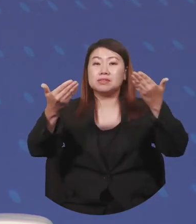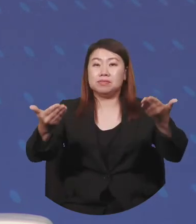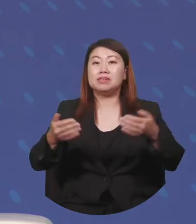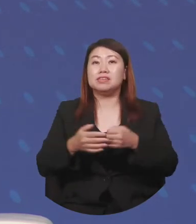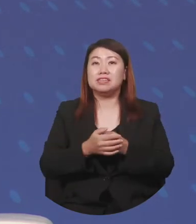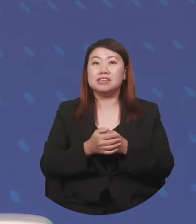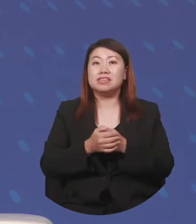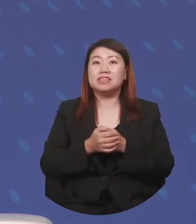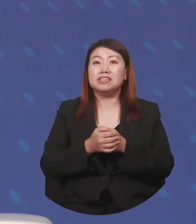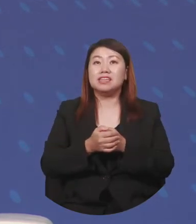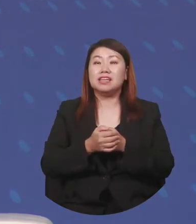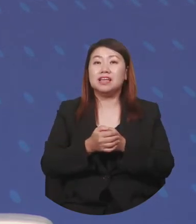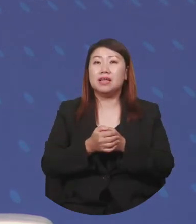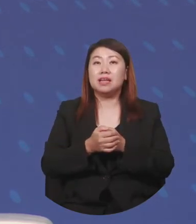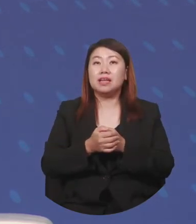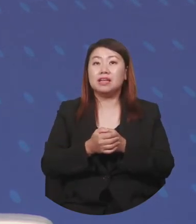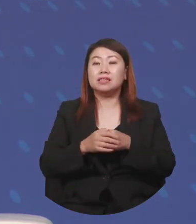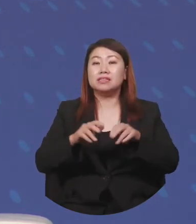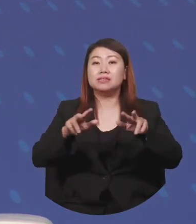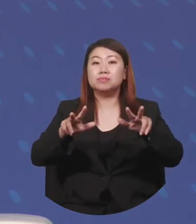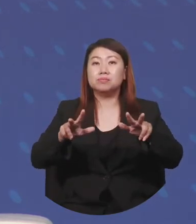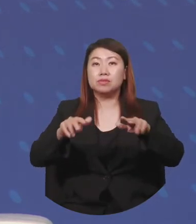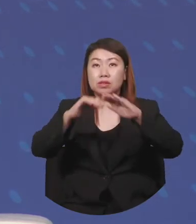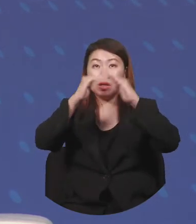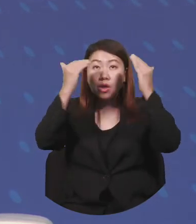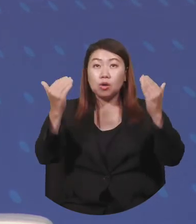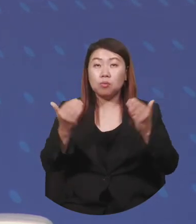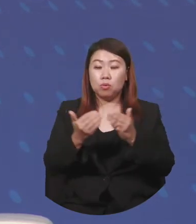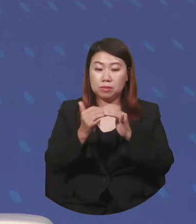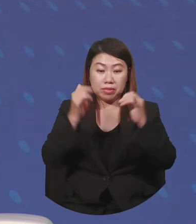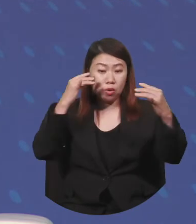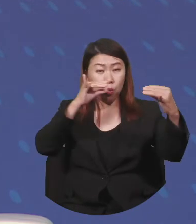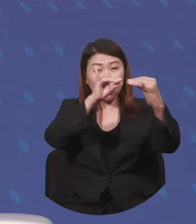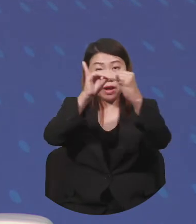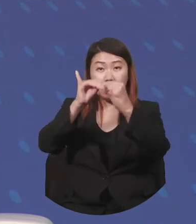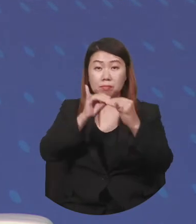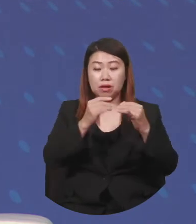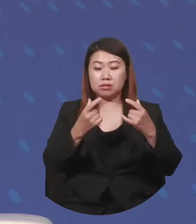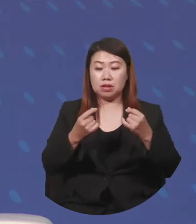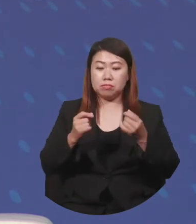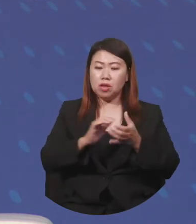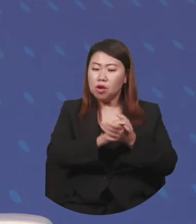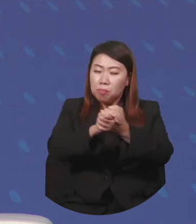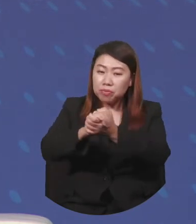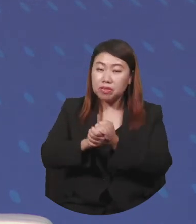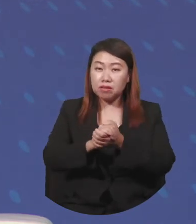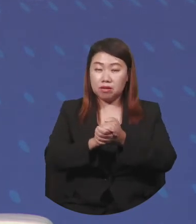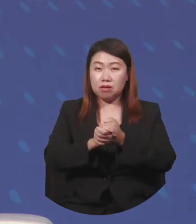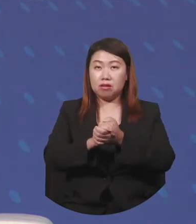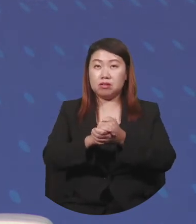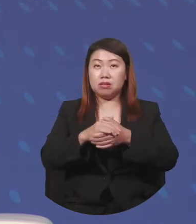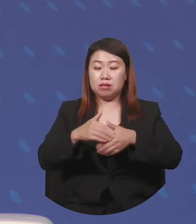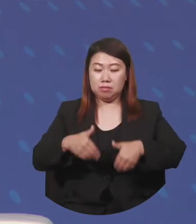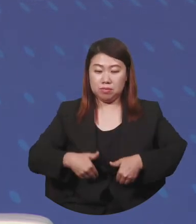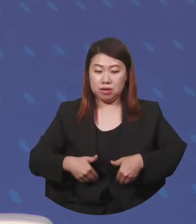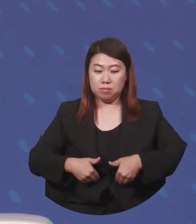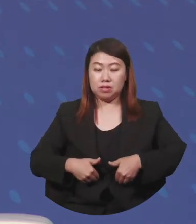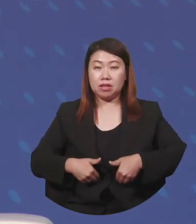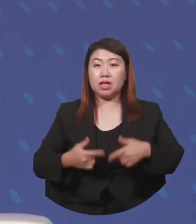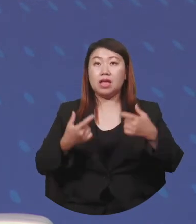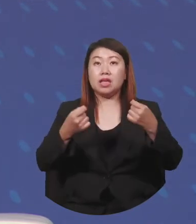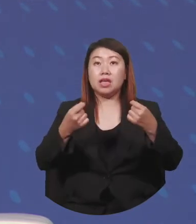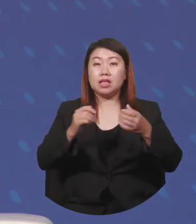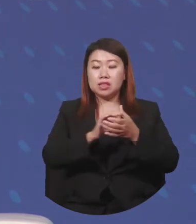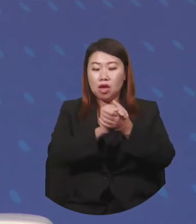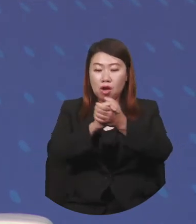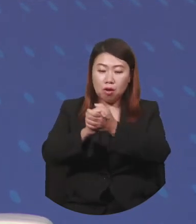there seems to be a general agreement on the need for cooperation, yet we still have some work to do to make cooperation a reality and to overcome many